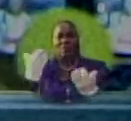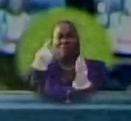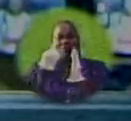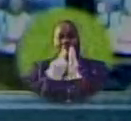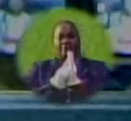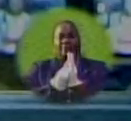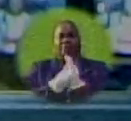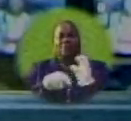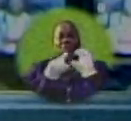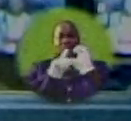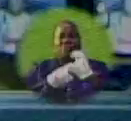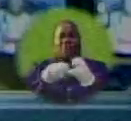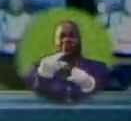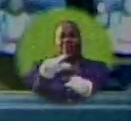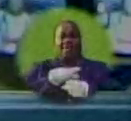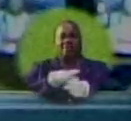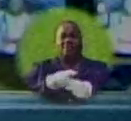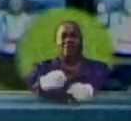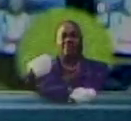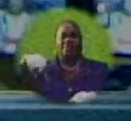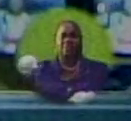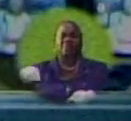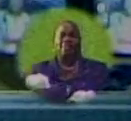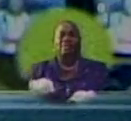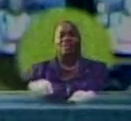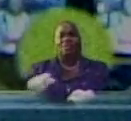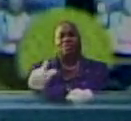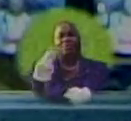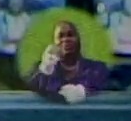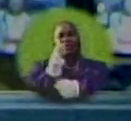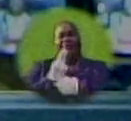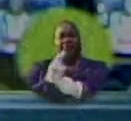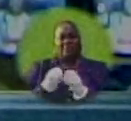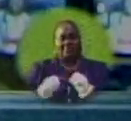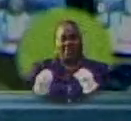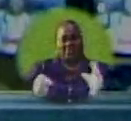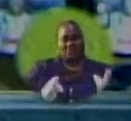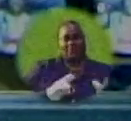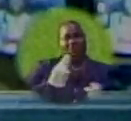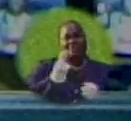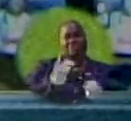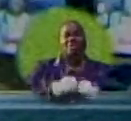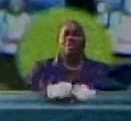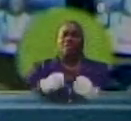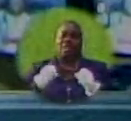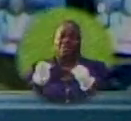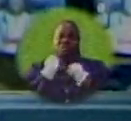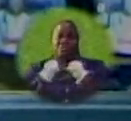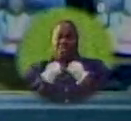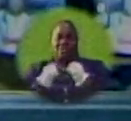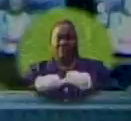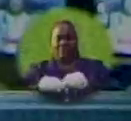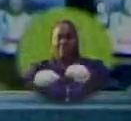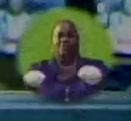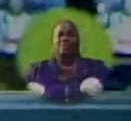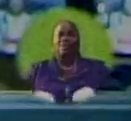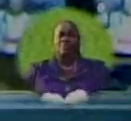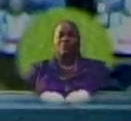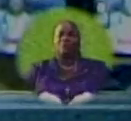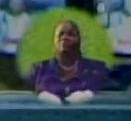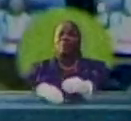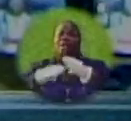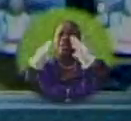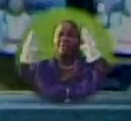Chief Lands Officer Edwards says land use plans do not look at specific action areas, but a broad spectrum